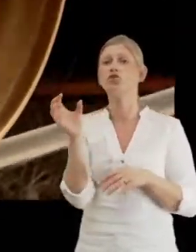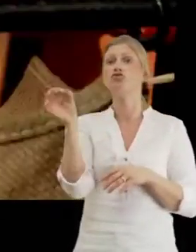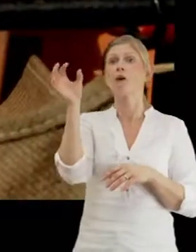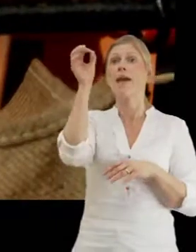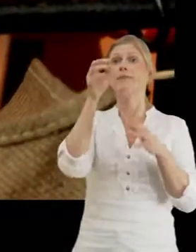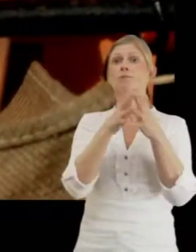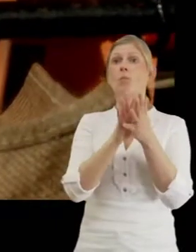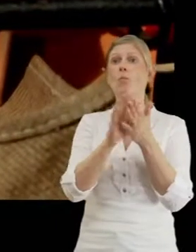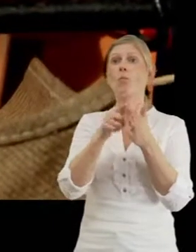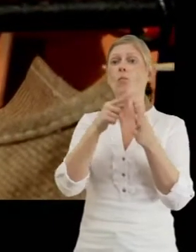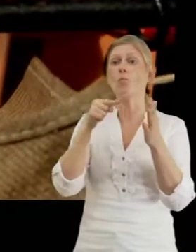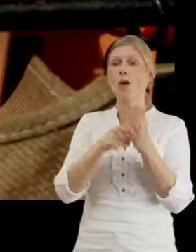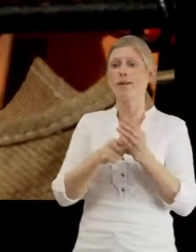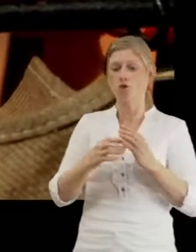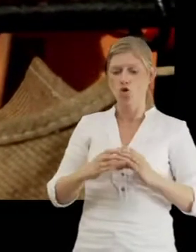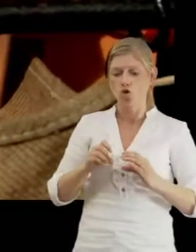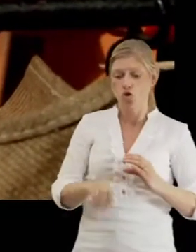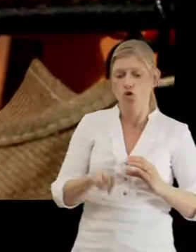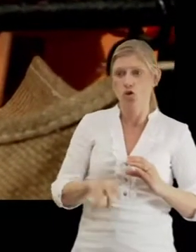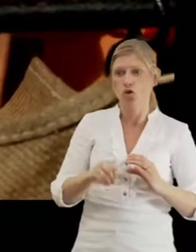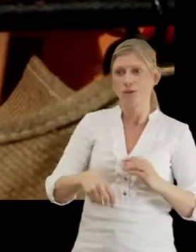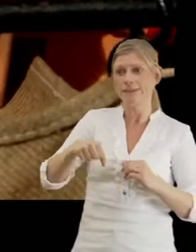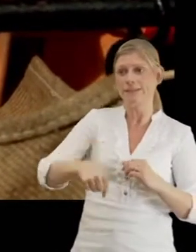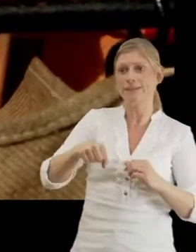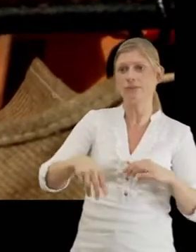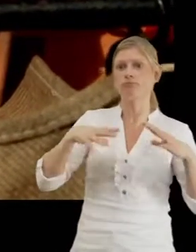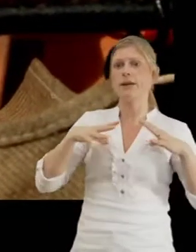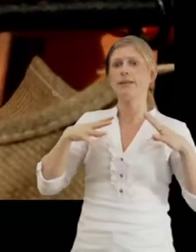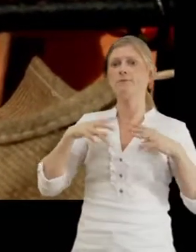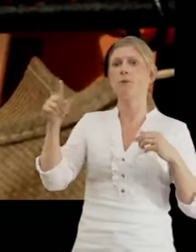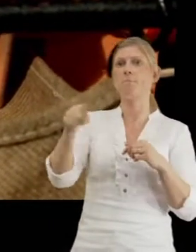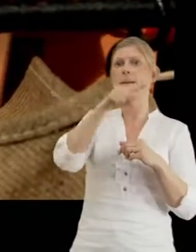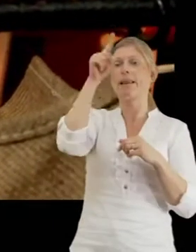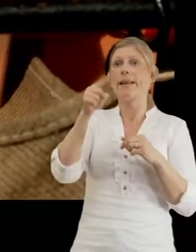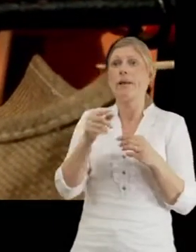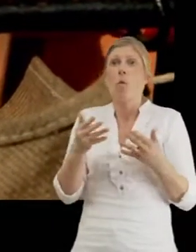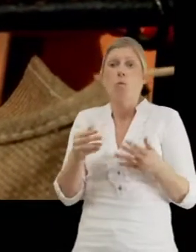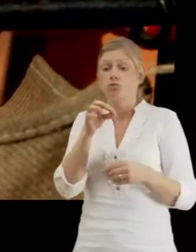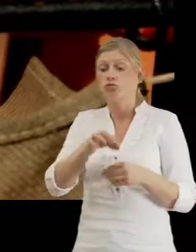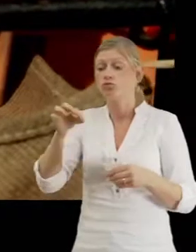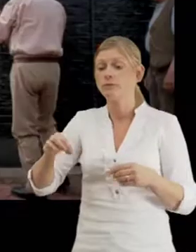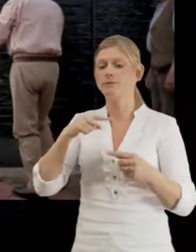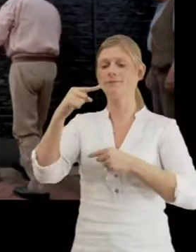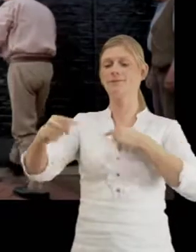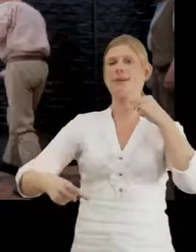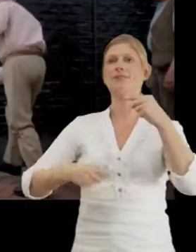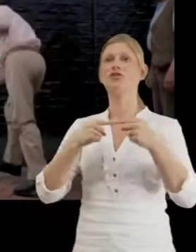wheat were poured into sacks ready for milling or sowing for next year's harvest.